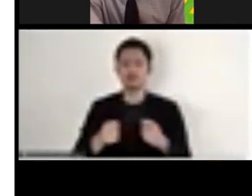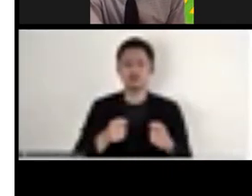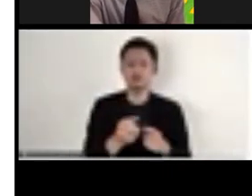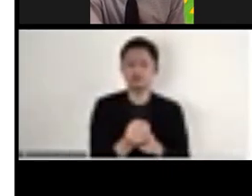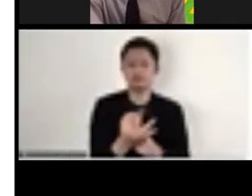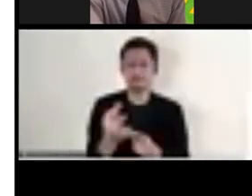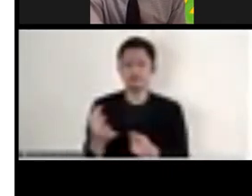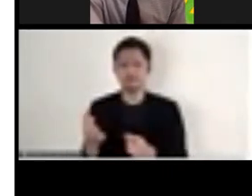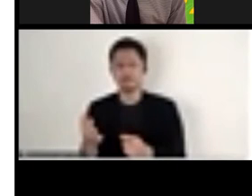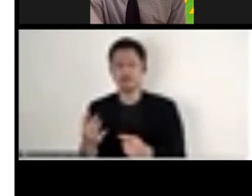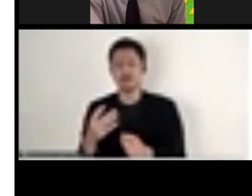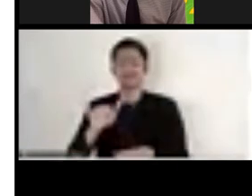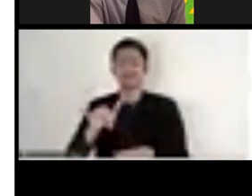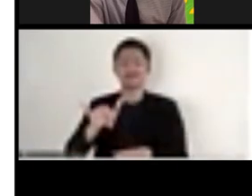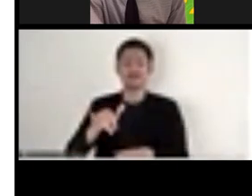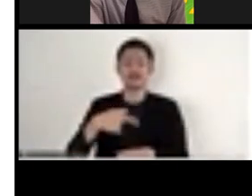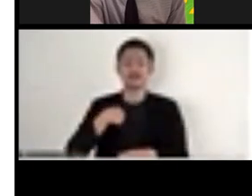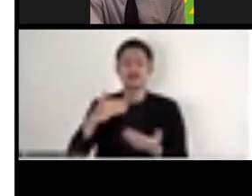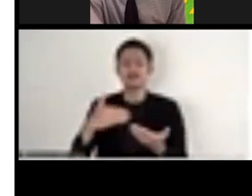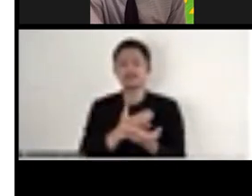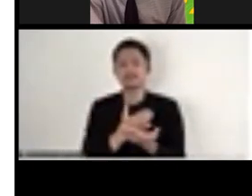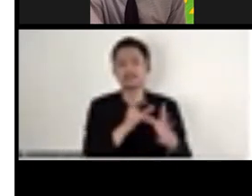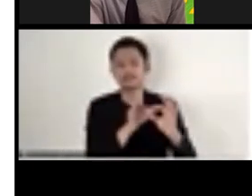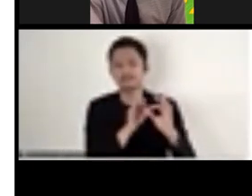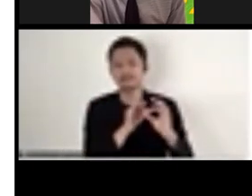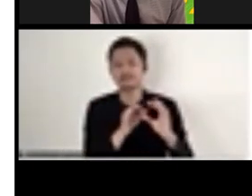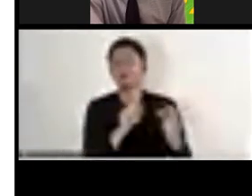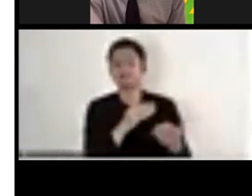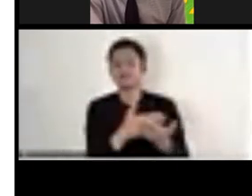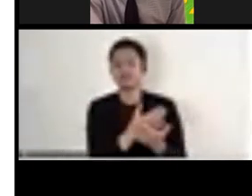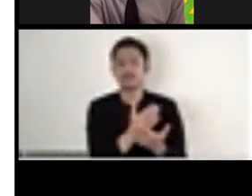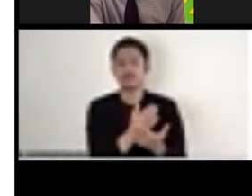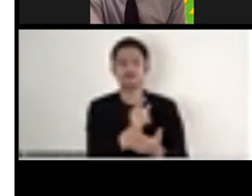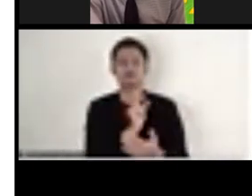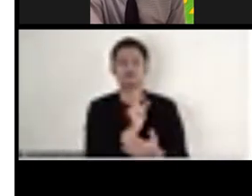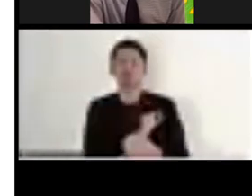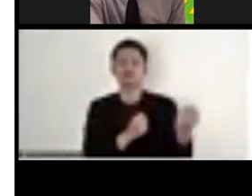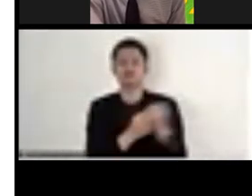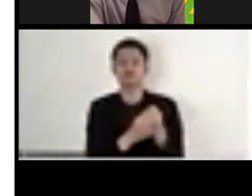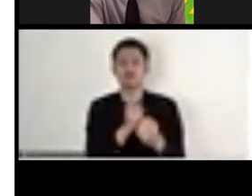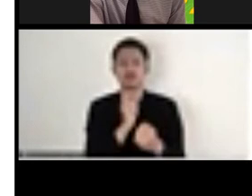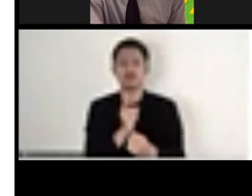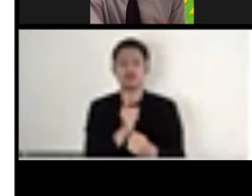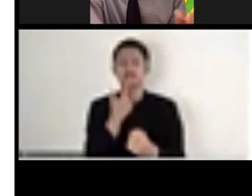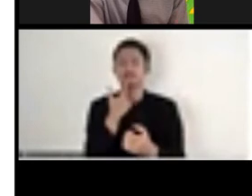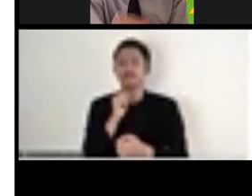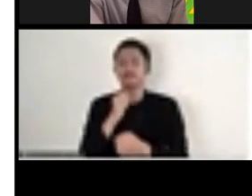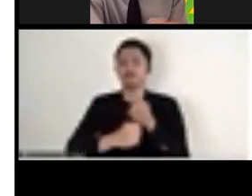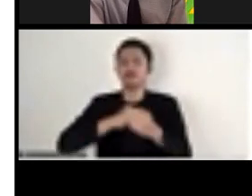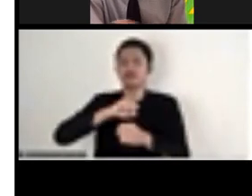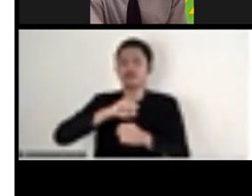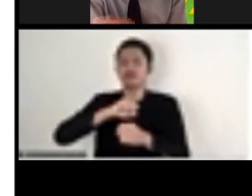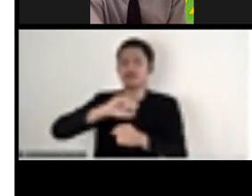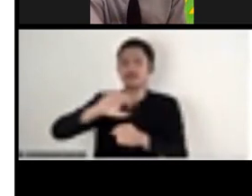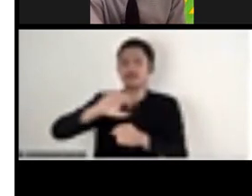and yet Strong Heart Hai anime infections consumption homestay